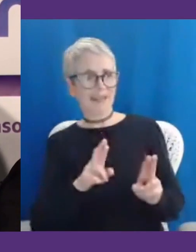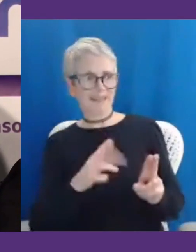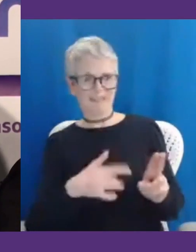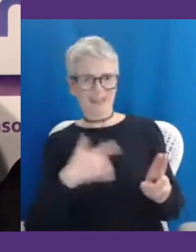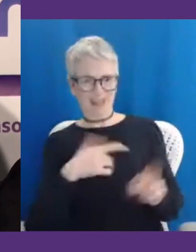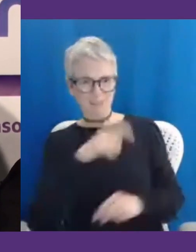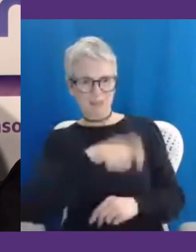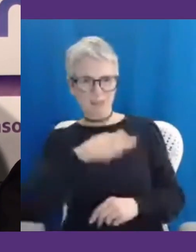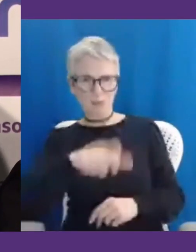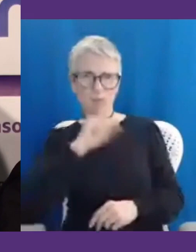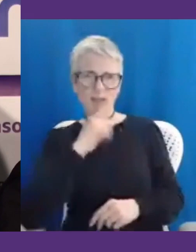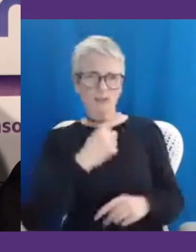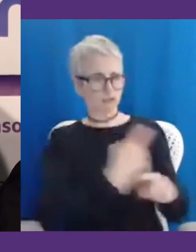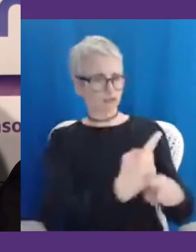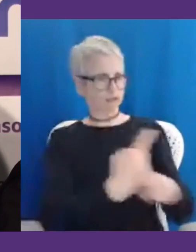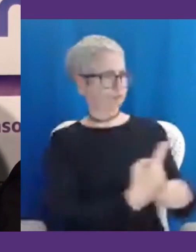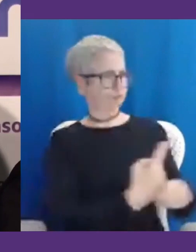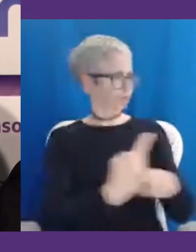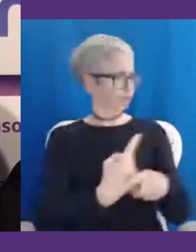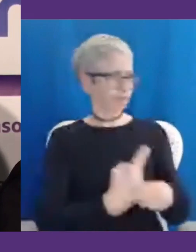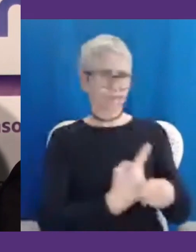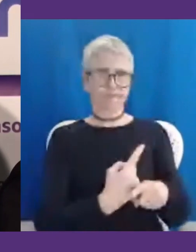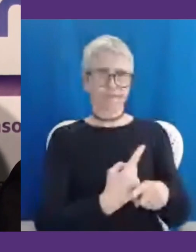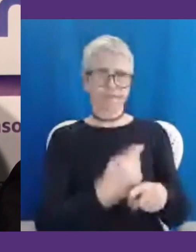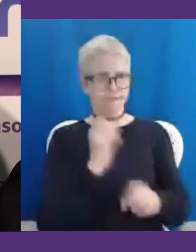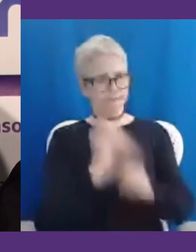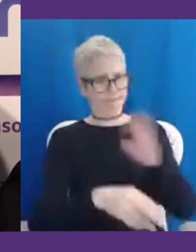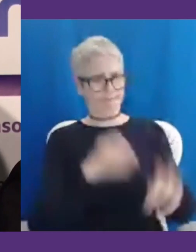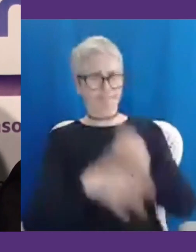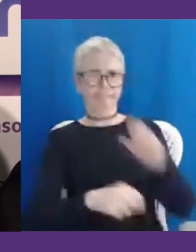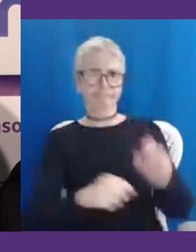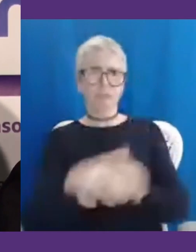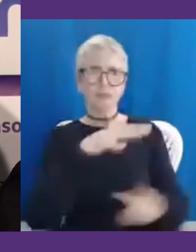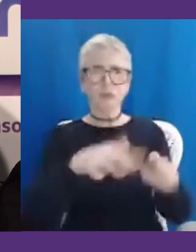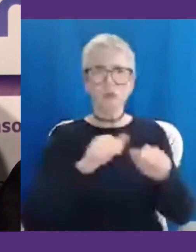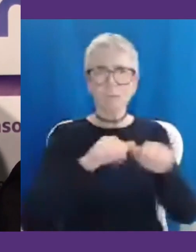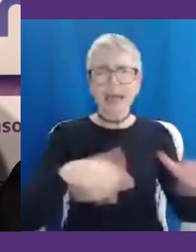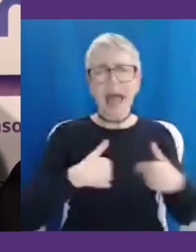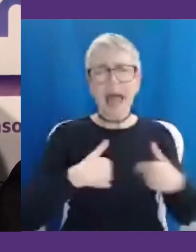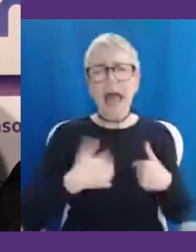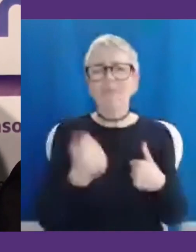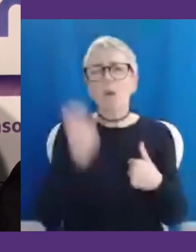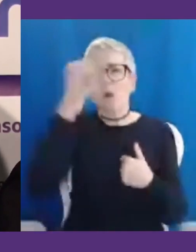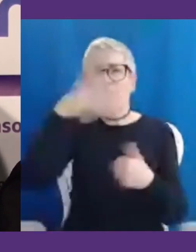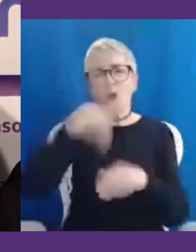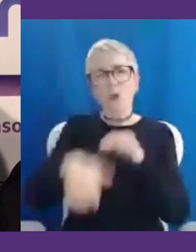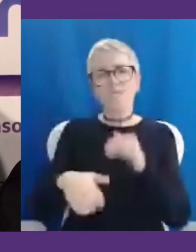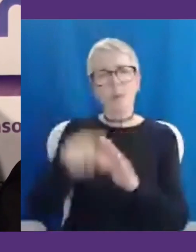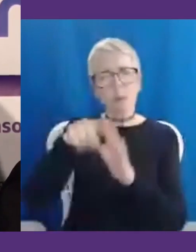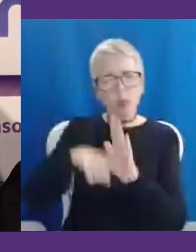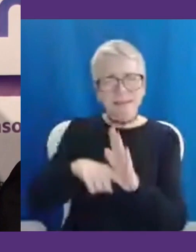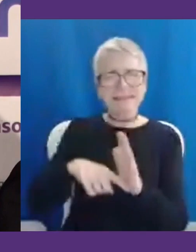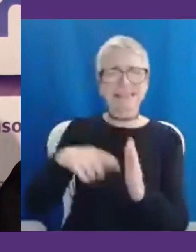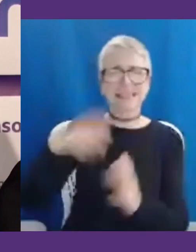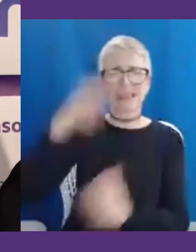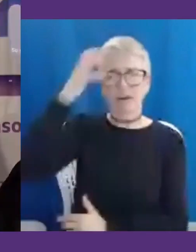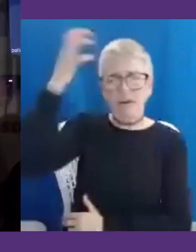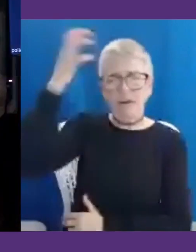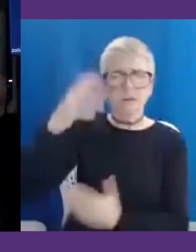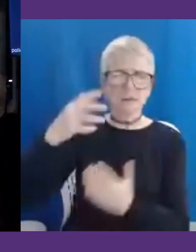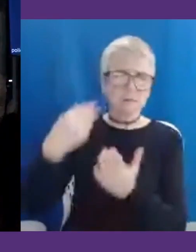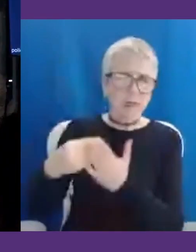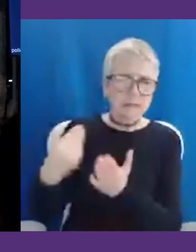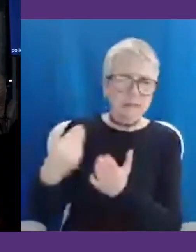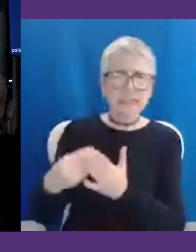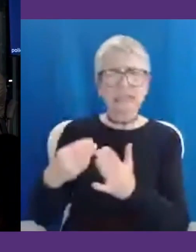you have to do it. I'm slightly concerned about policy areas and government and money and all of that, but it's a separate conversation. Yeah.